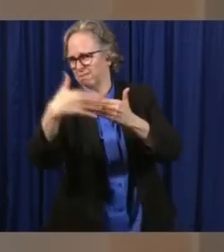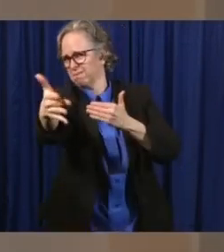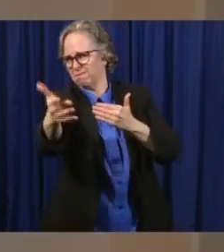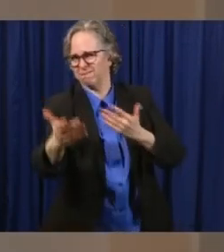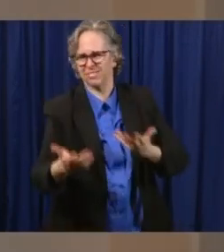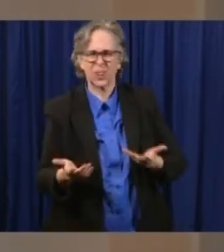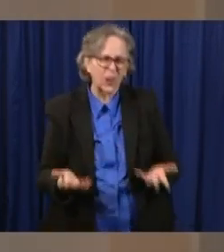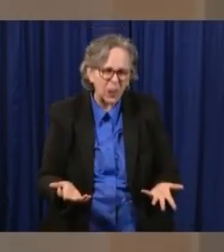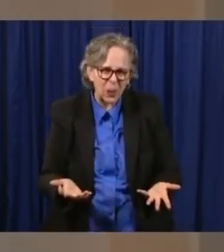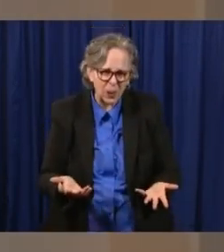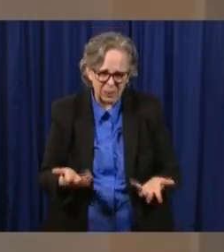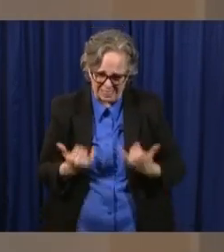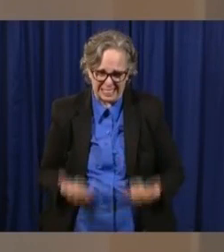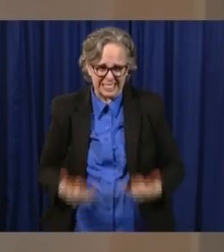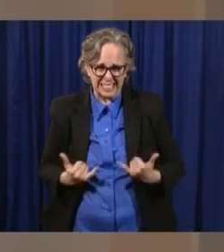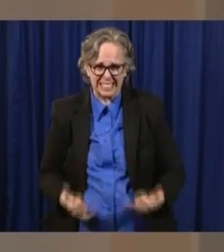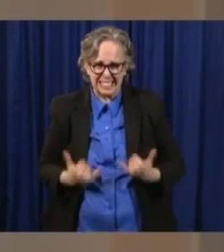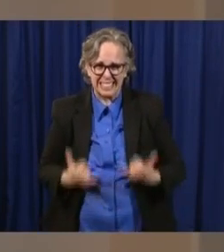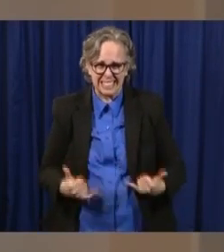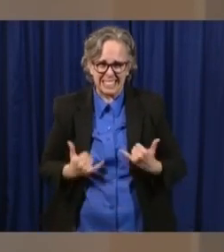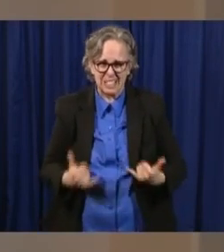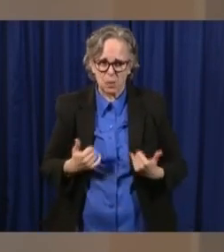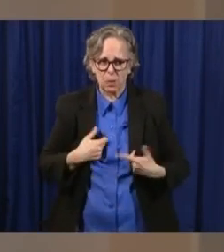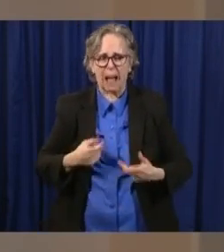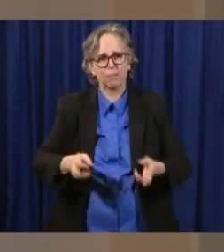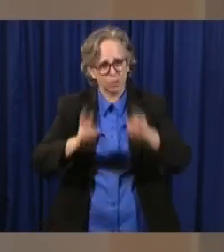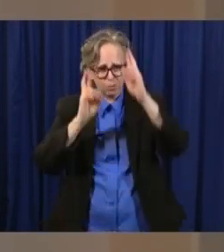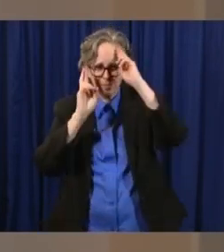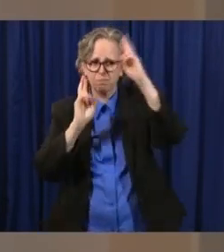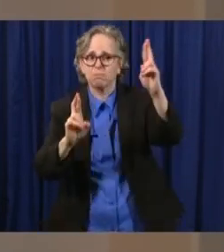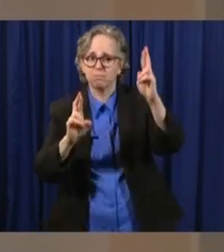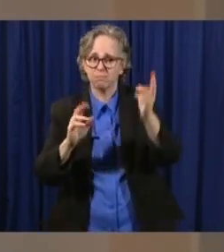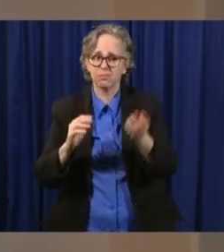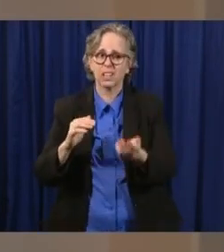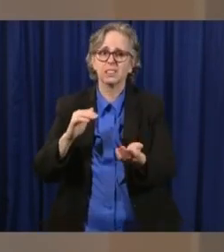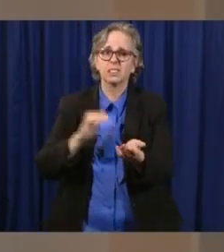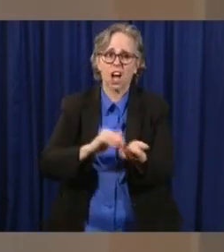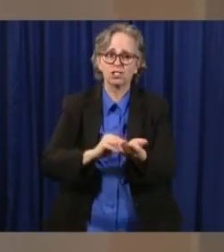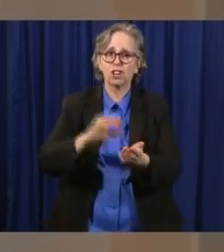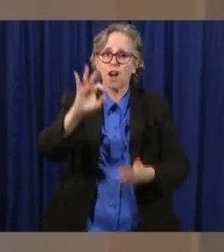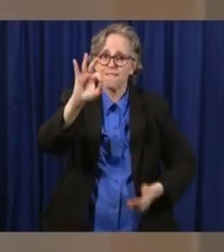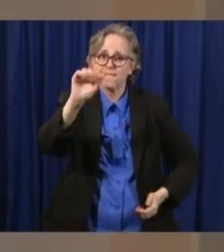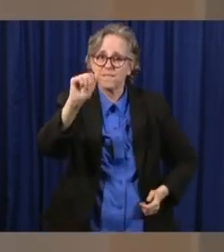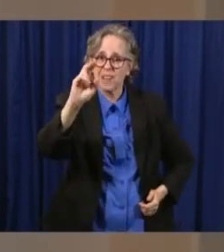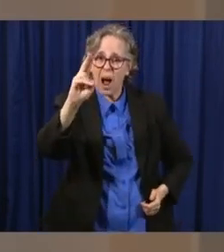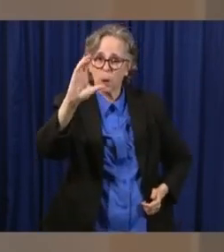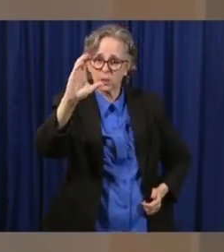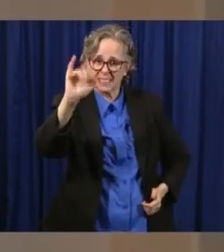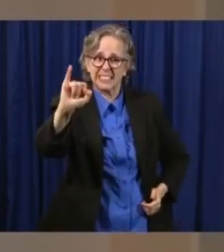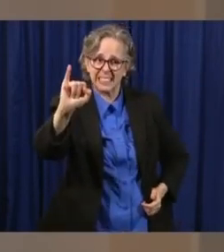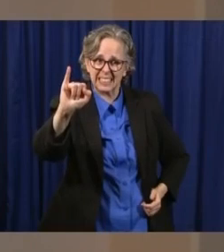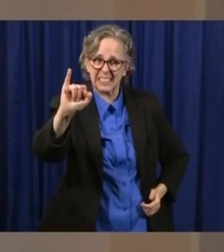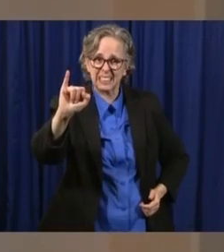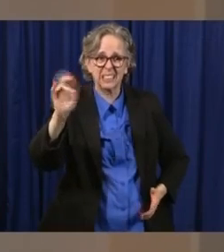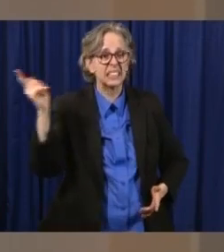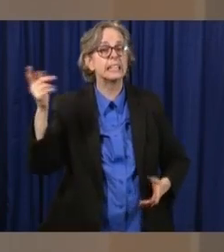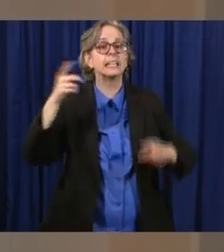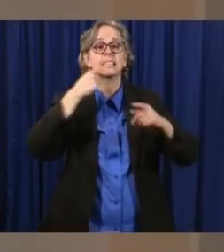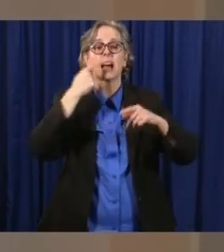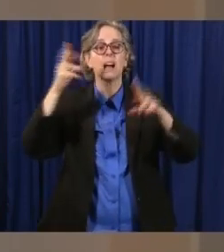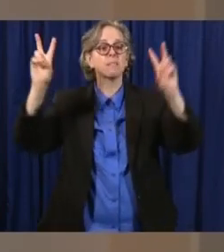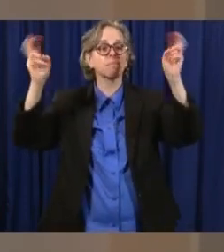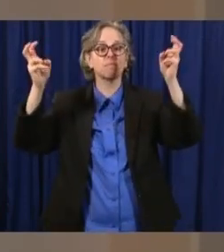think the nation respects, Dr. Anthony Fauci, said it like this: it's not like a light switch, on and off. It's a gradual pulling